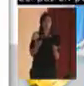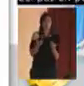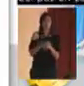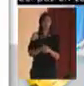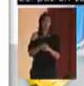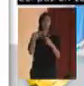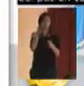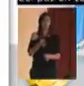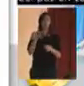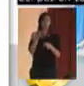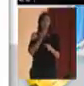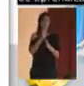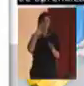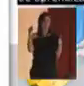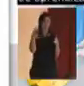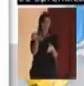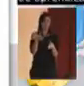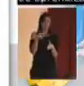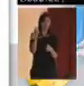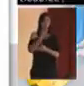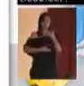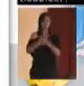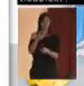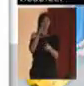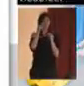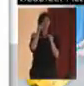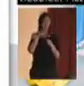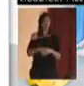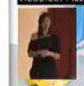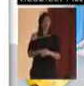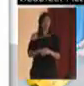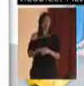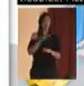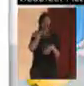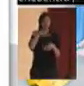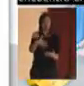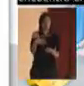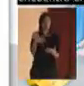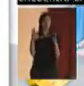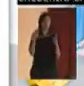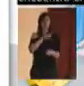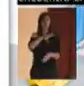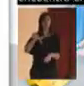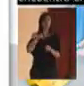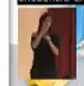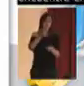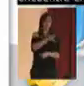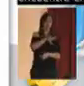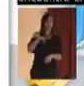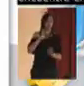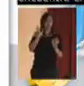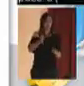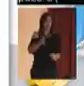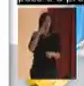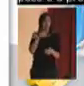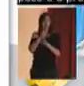technical pedagogical template that is specialized for the visually impaired. As I said, this is a prototype at the moment. It